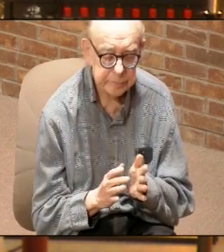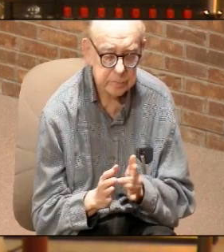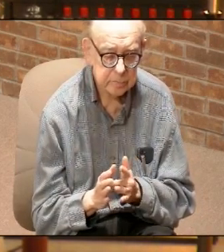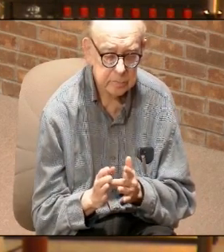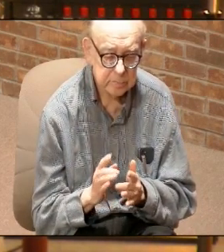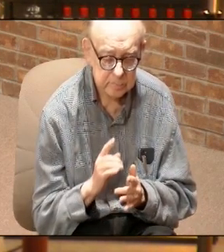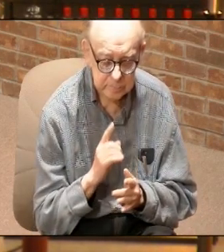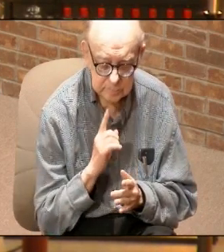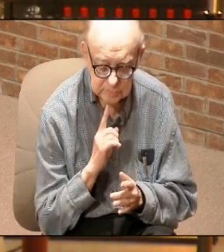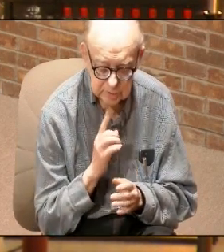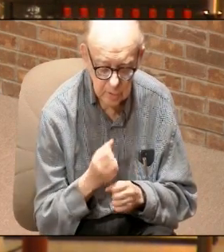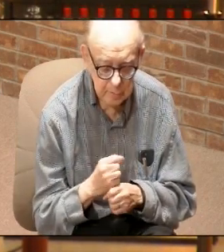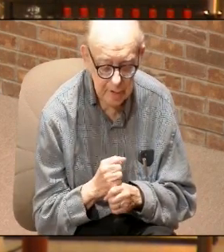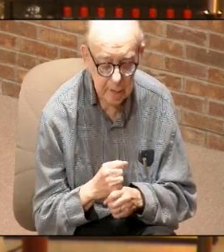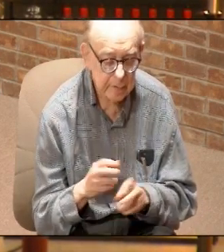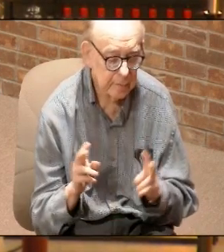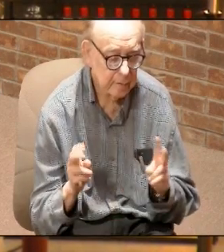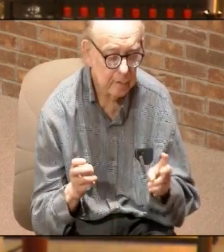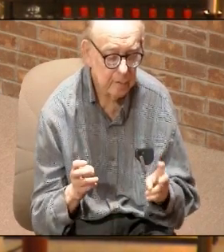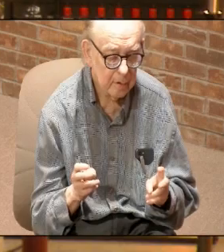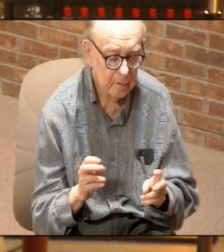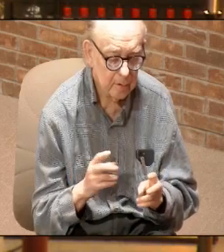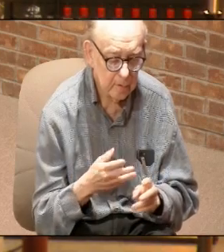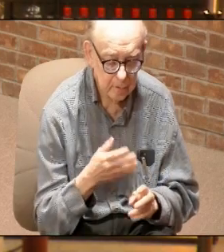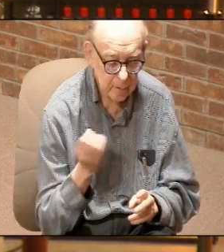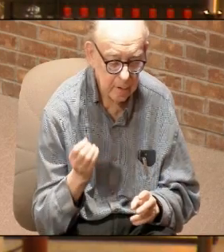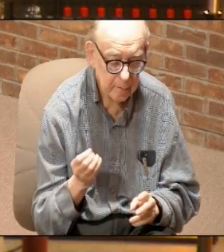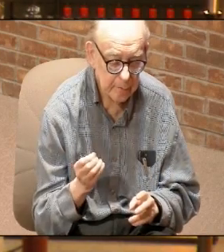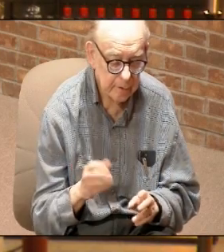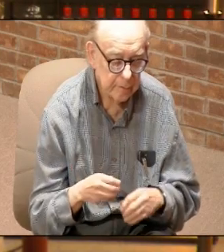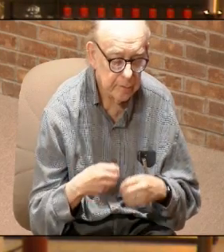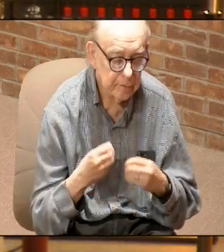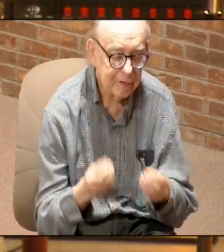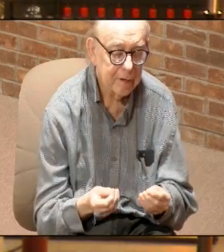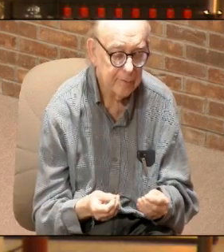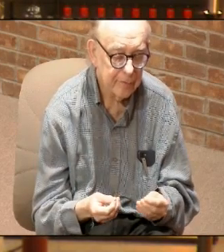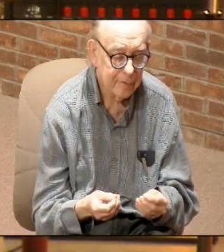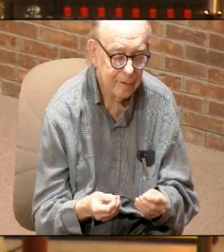Jesus who made the statement that it is better to give